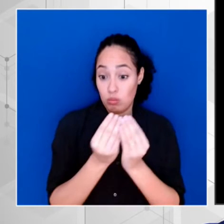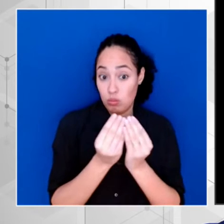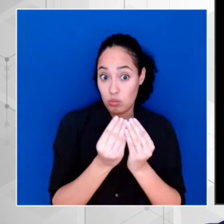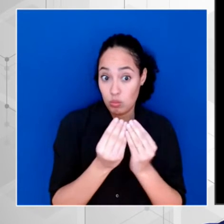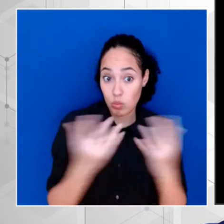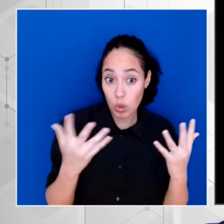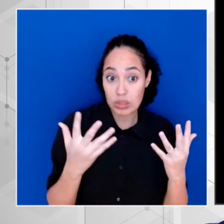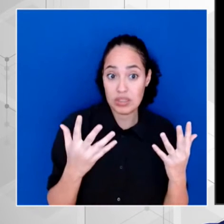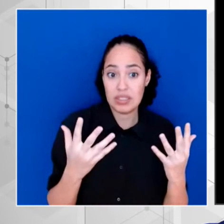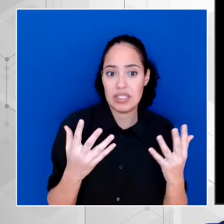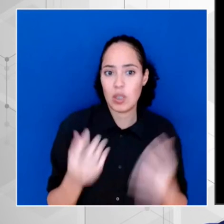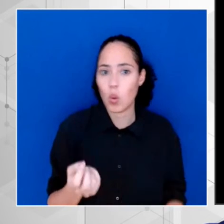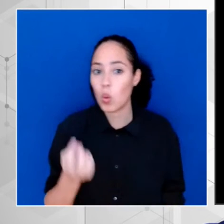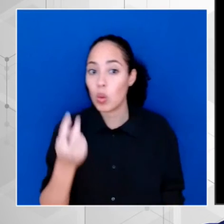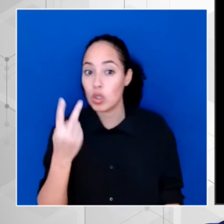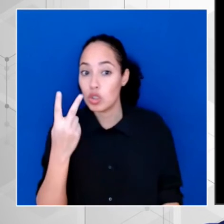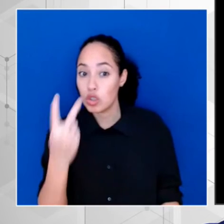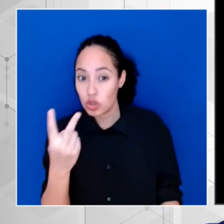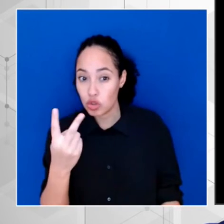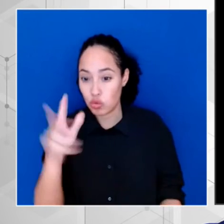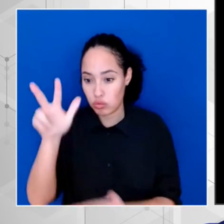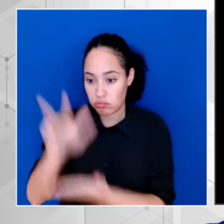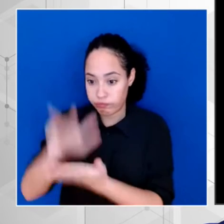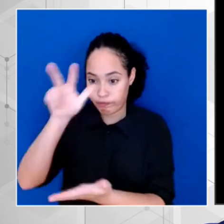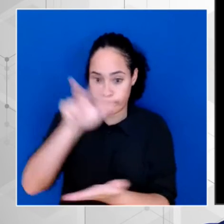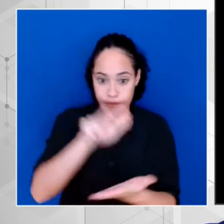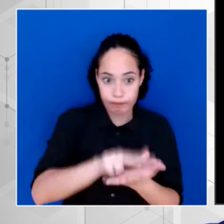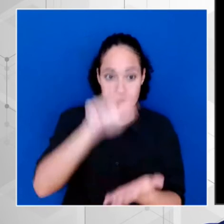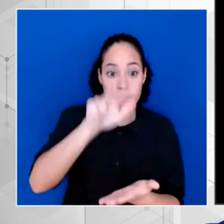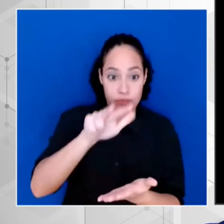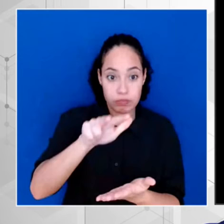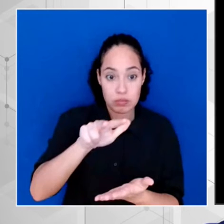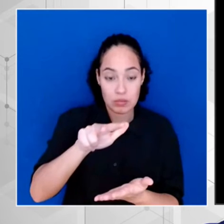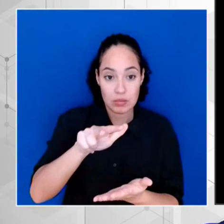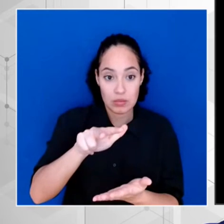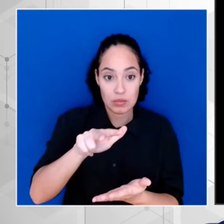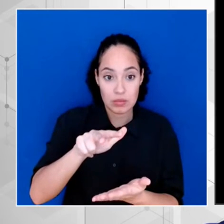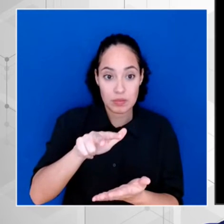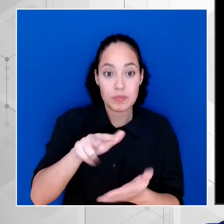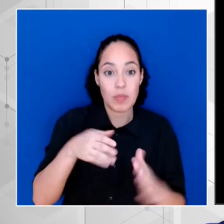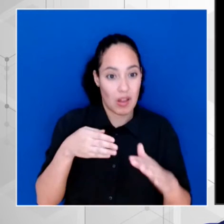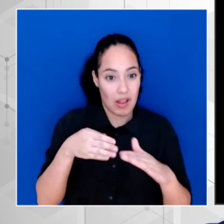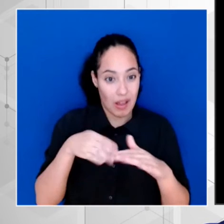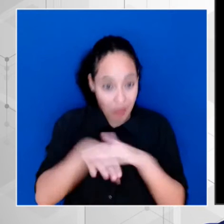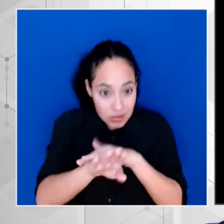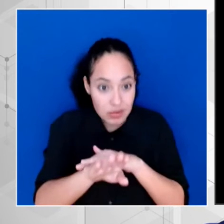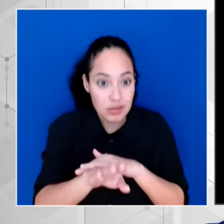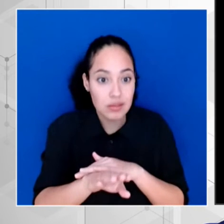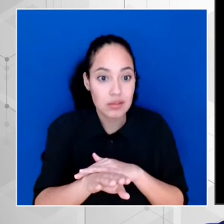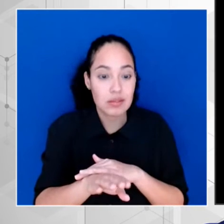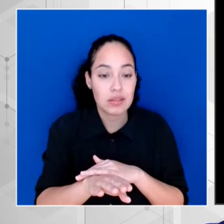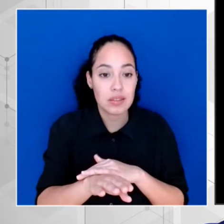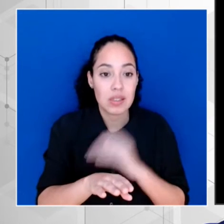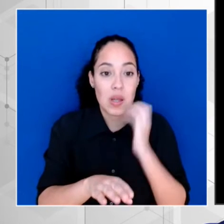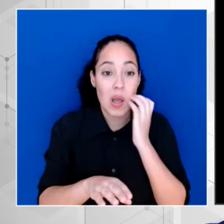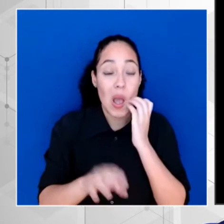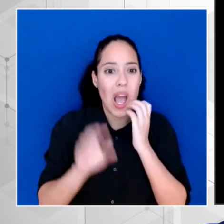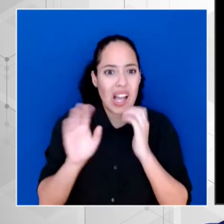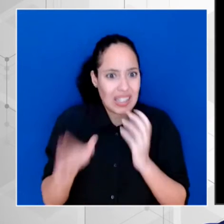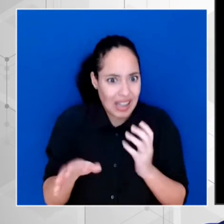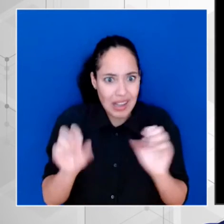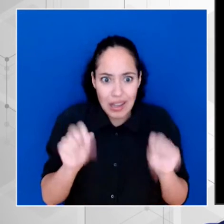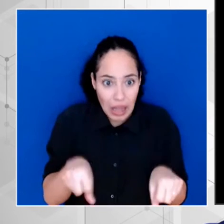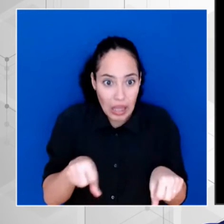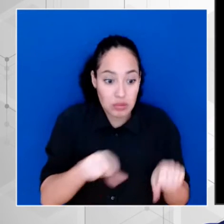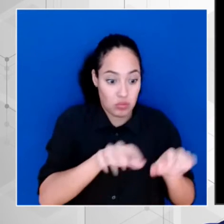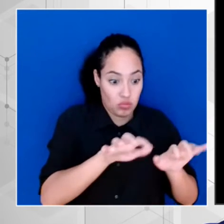users. Some of us prefer audio, others like written text, and still others are a lot more visual, so graphics